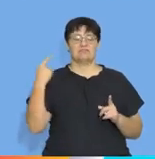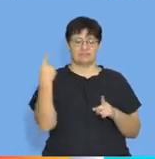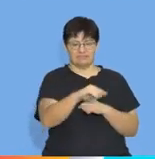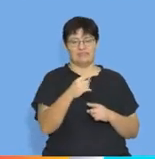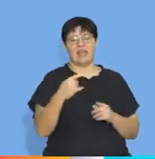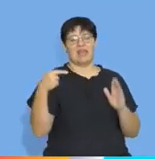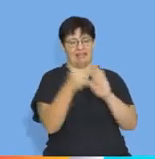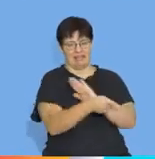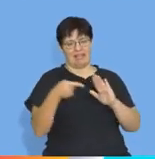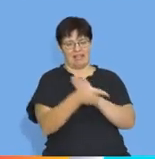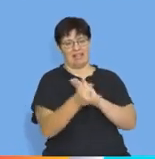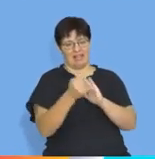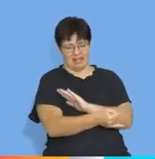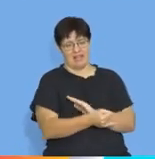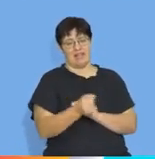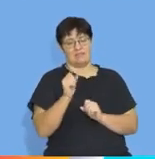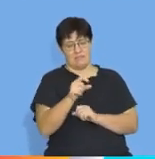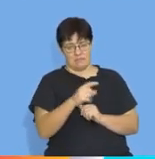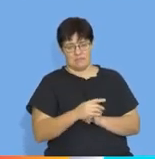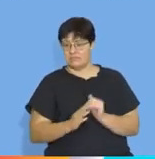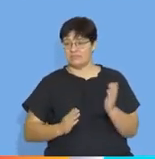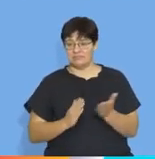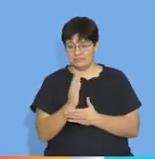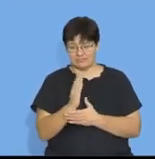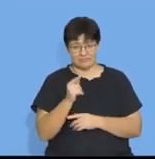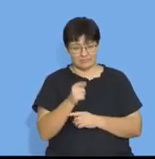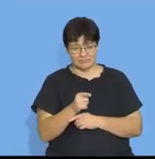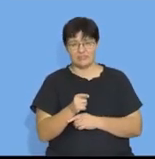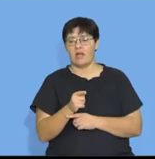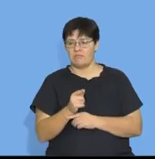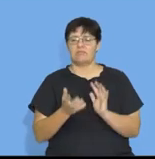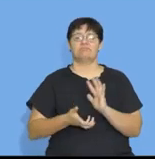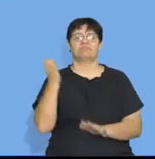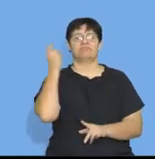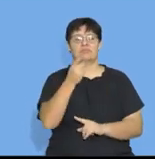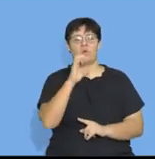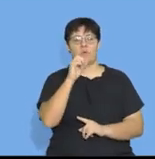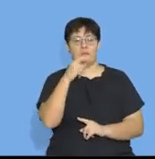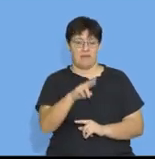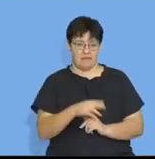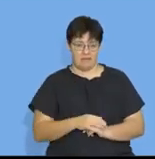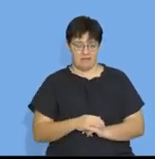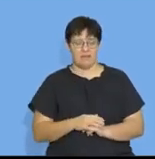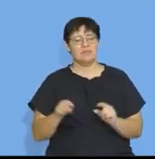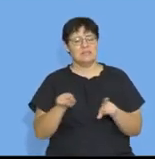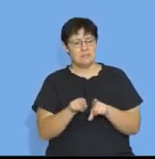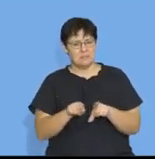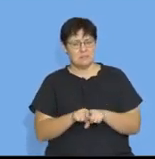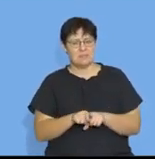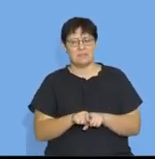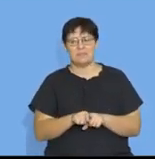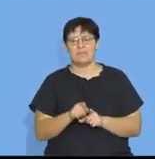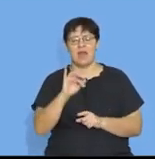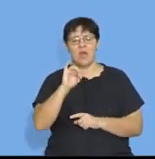spermicide that kills sperm. So often when the sperms enter, they are going to be destroyed by the copper oxide,